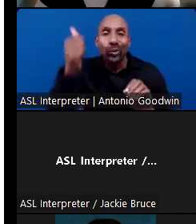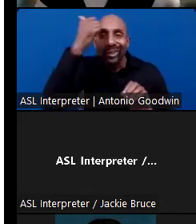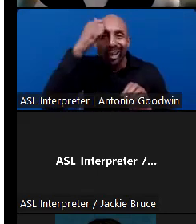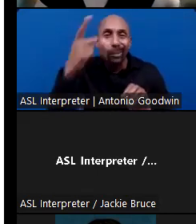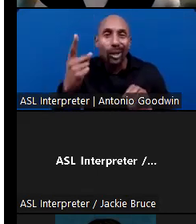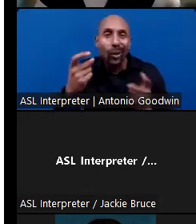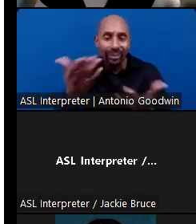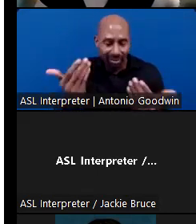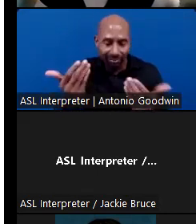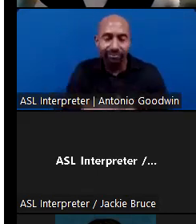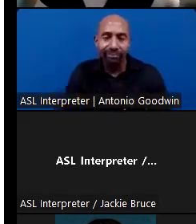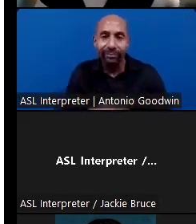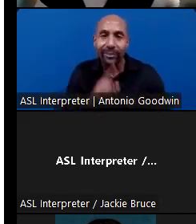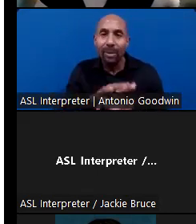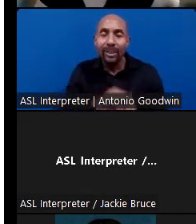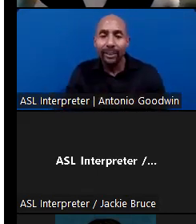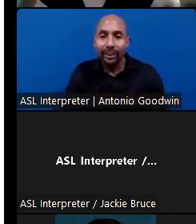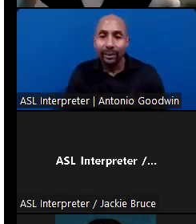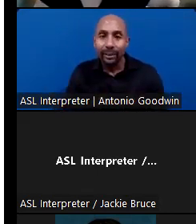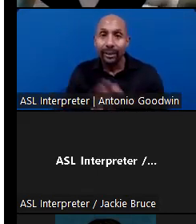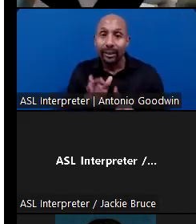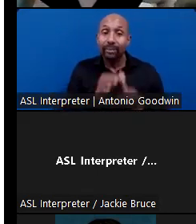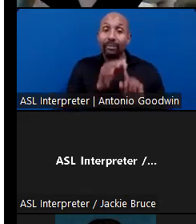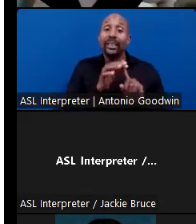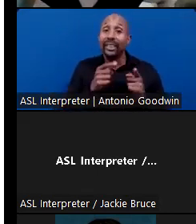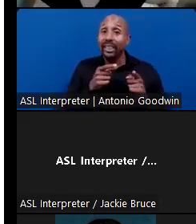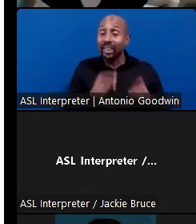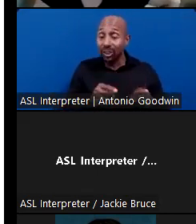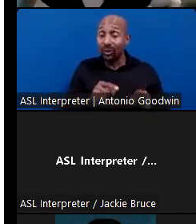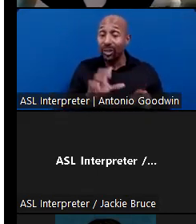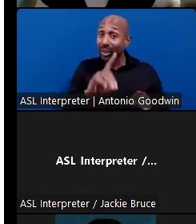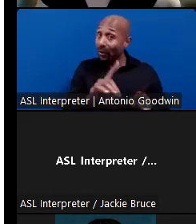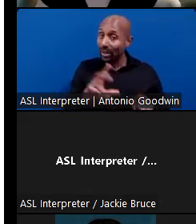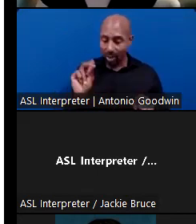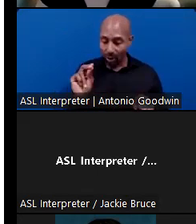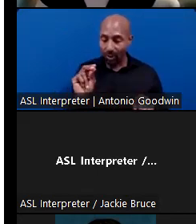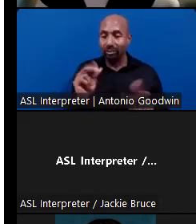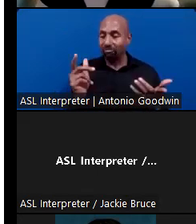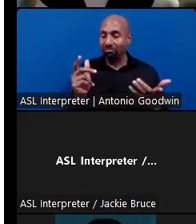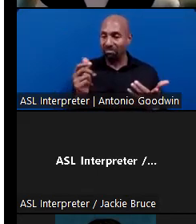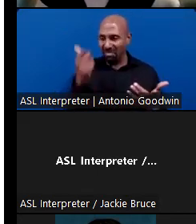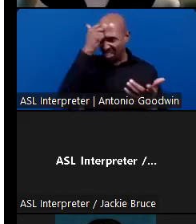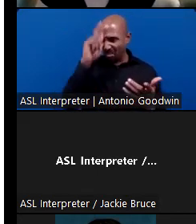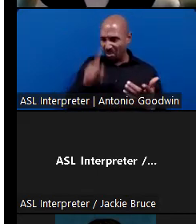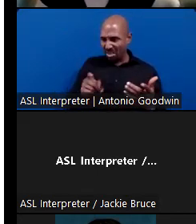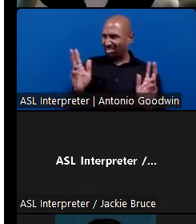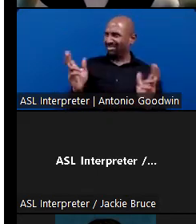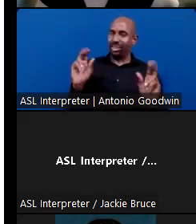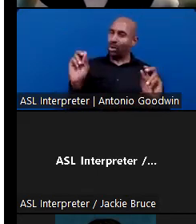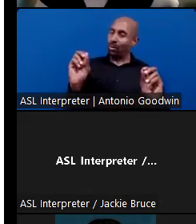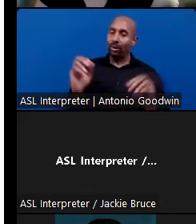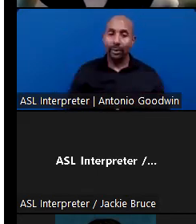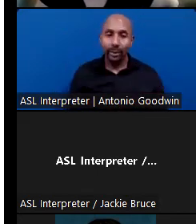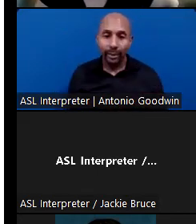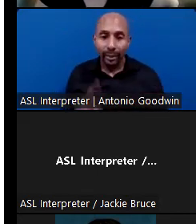When I'm not doing COVID, I'm a sex educator, so I've heard it all. Questions? Yeah, I wanted to clarify this 695